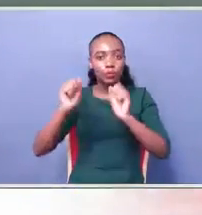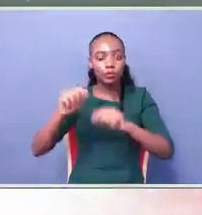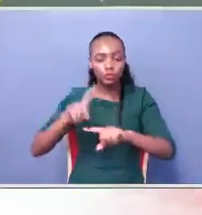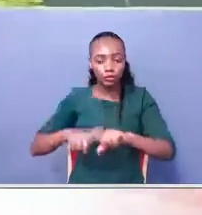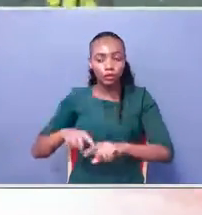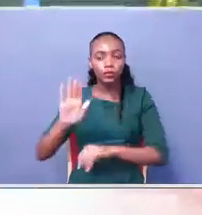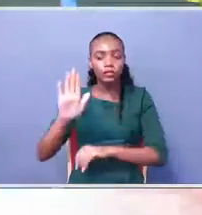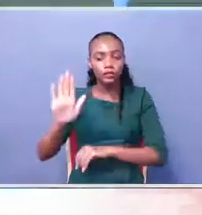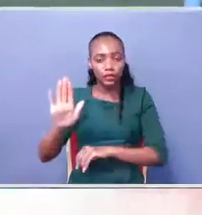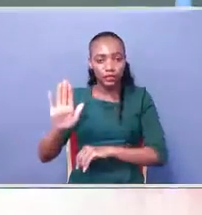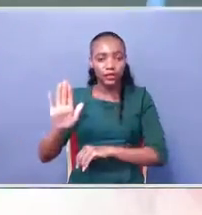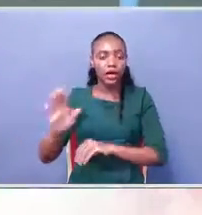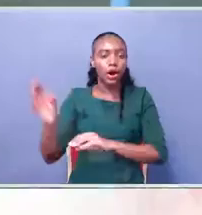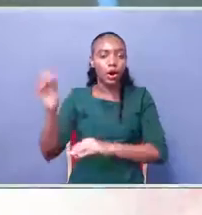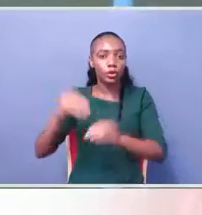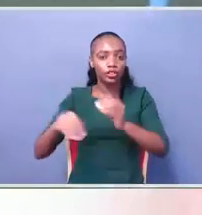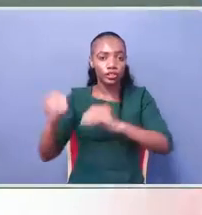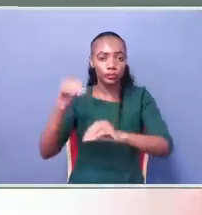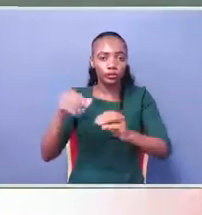pitch.